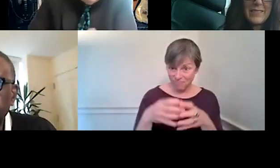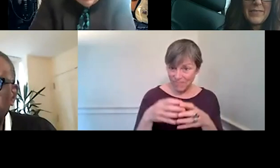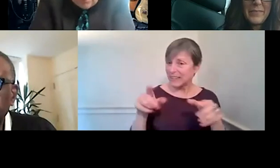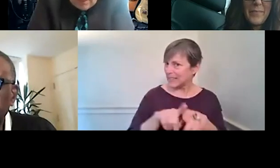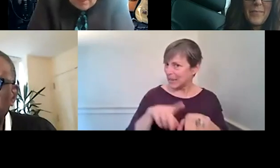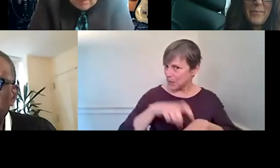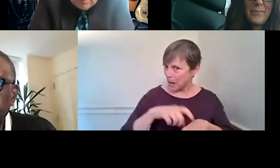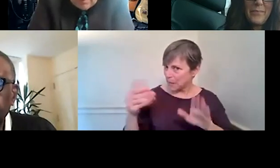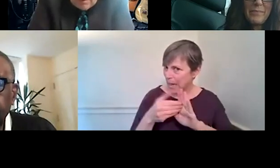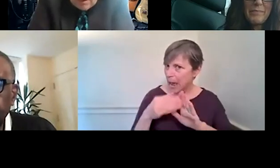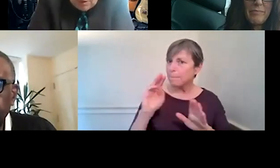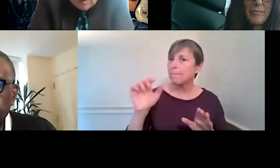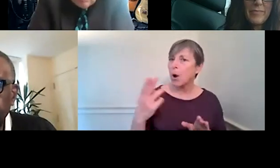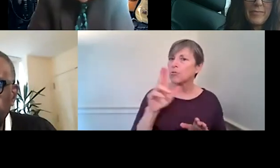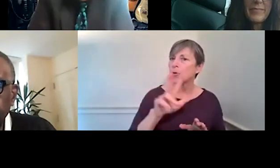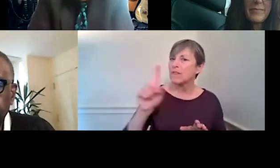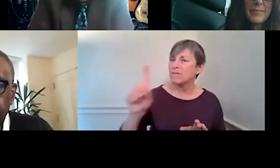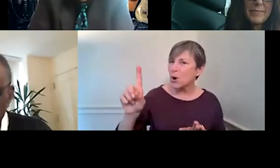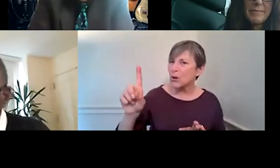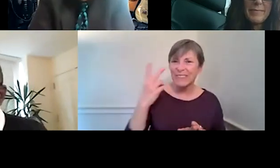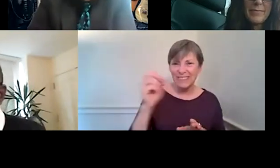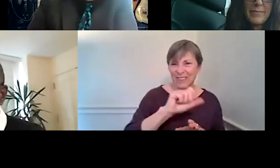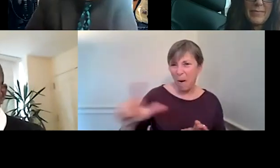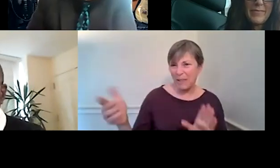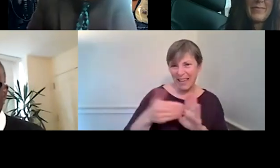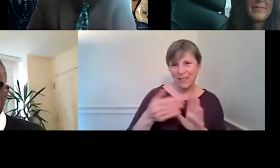time on March 31st. And see you again soon.